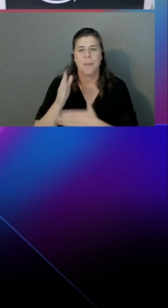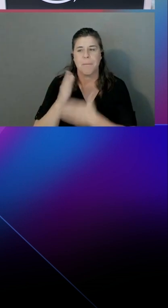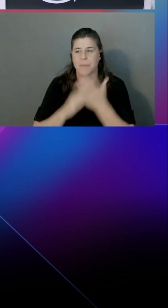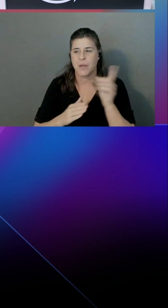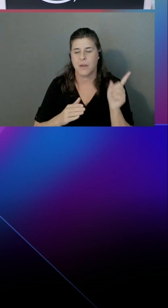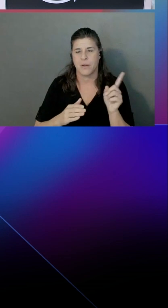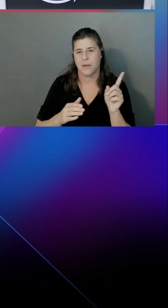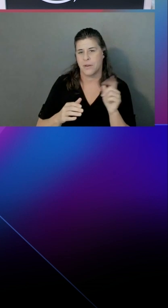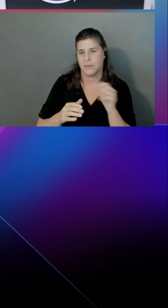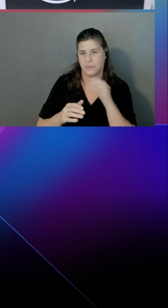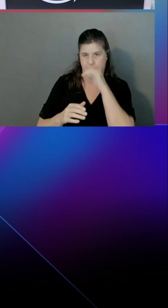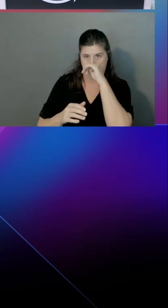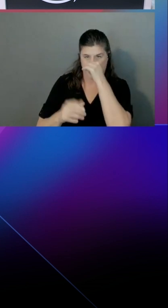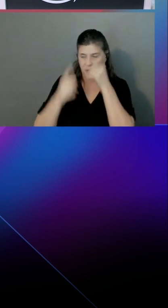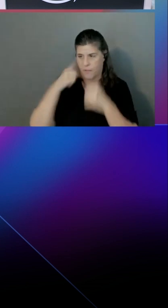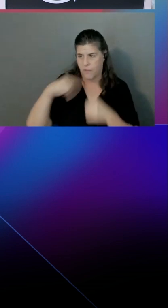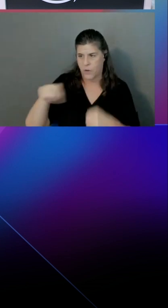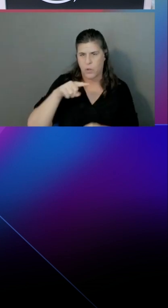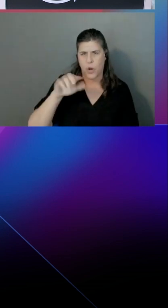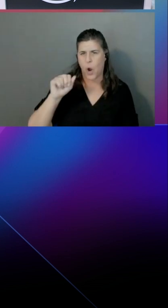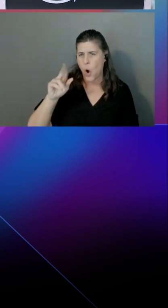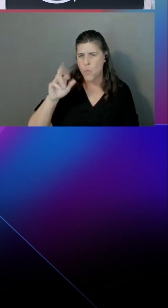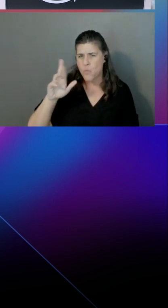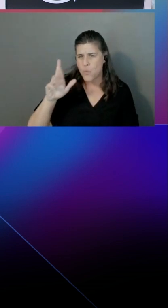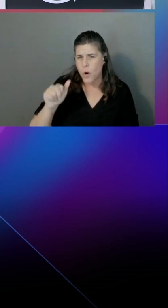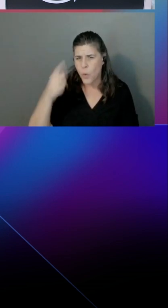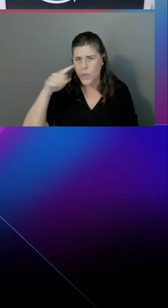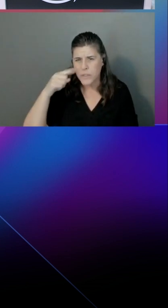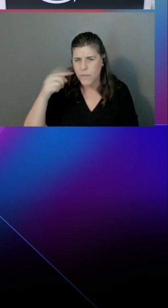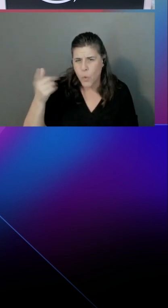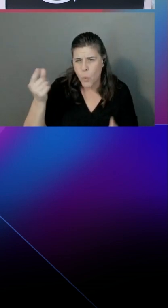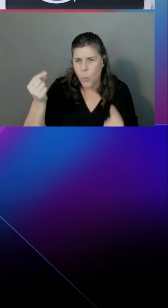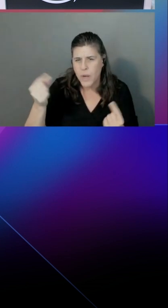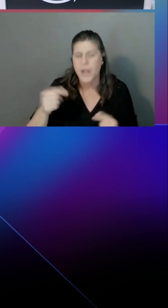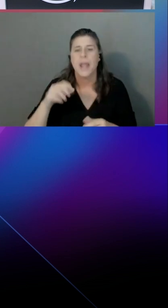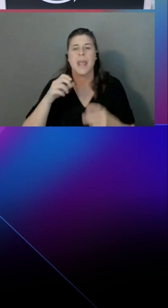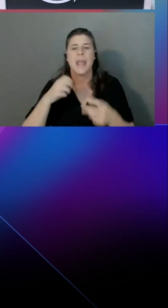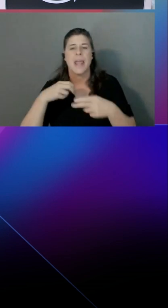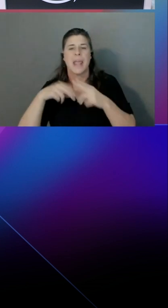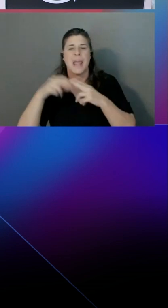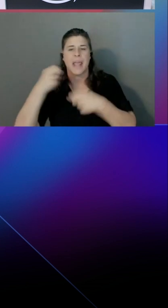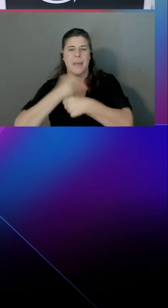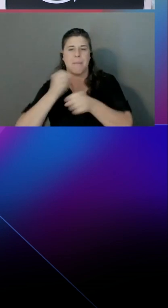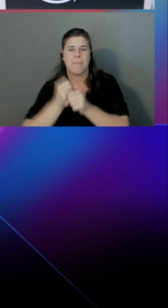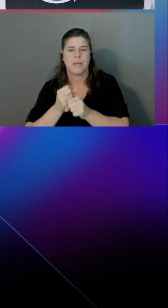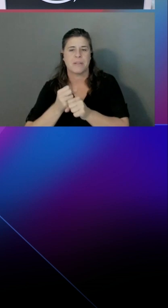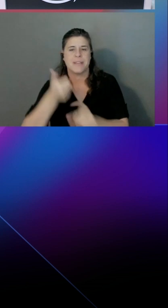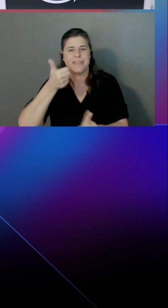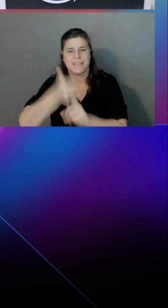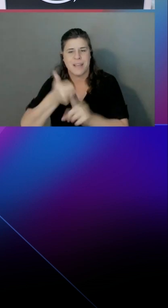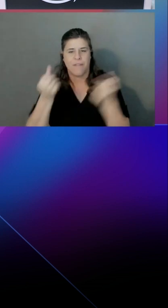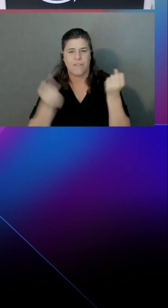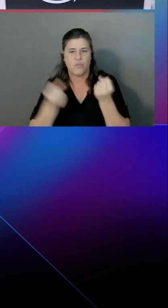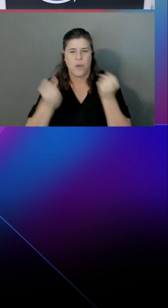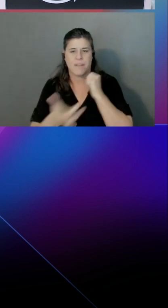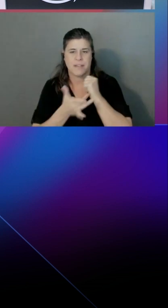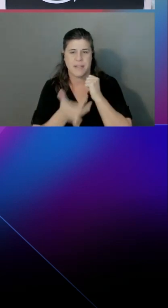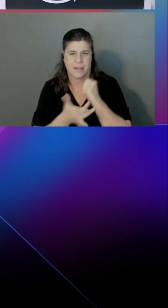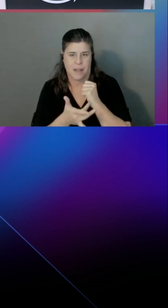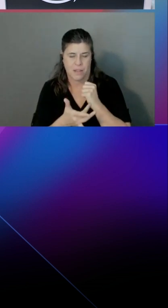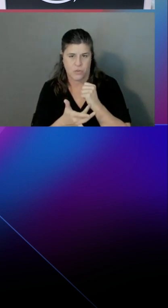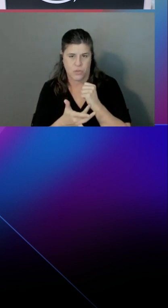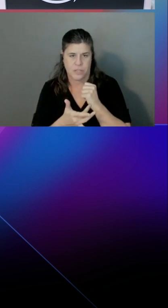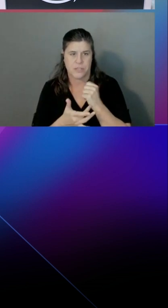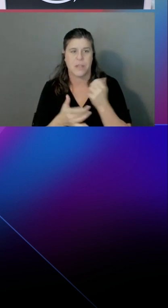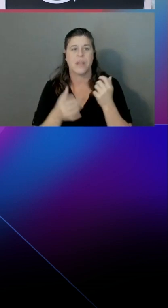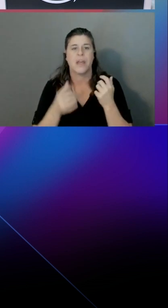to Aurora, what is Aurora? What do they do? Aurora builds self-driving technology. So they are a leader